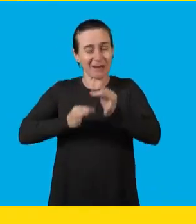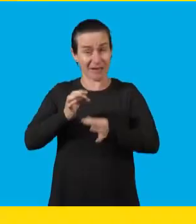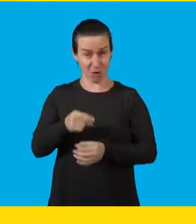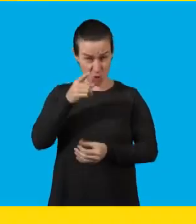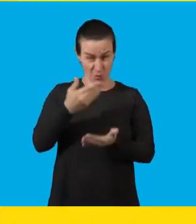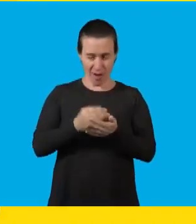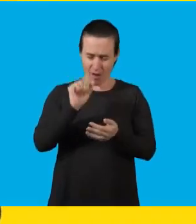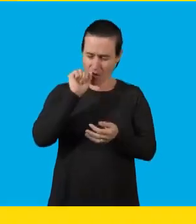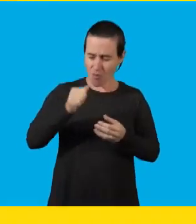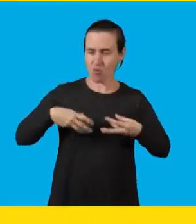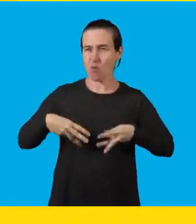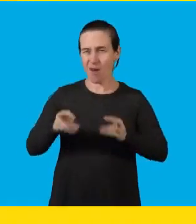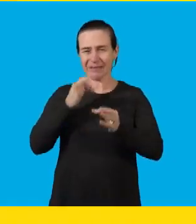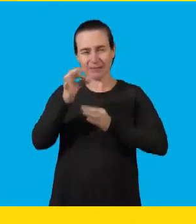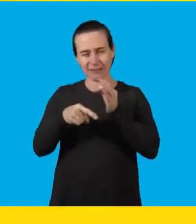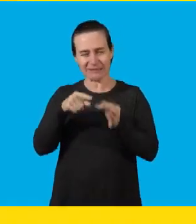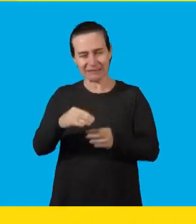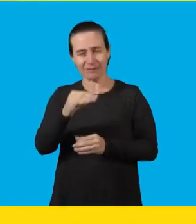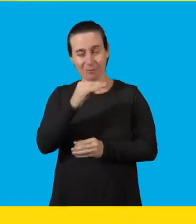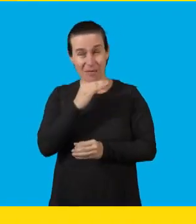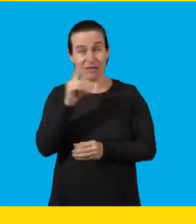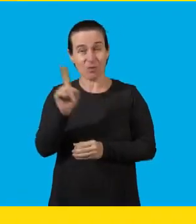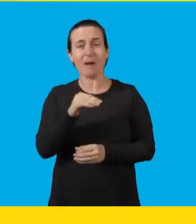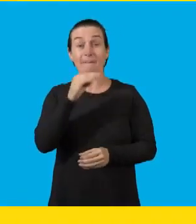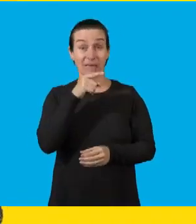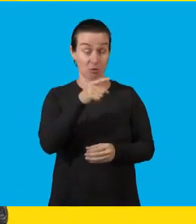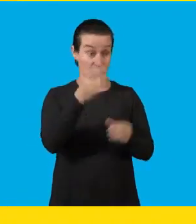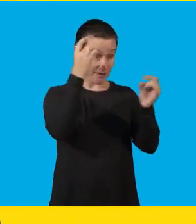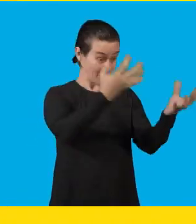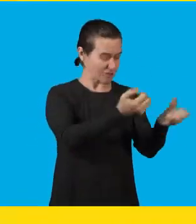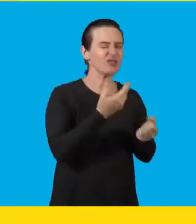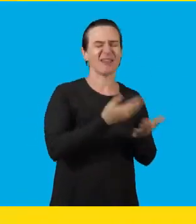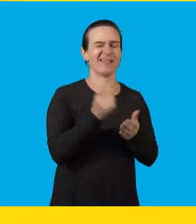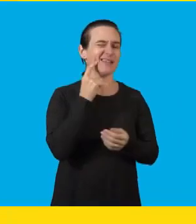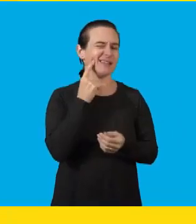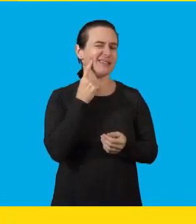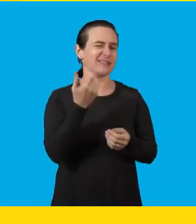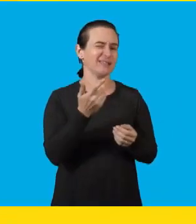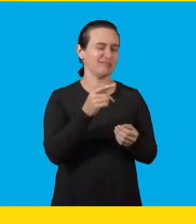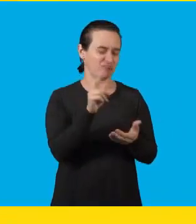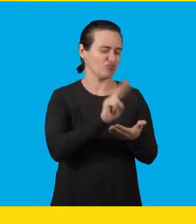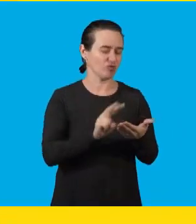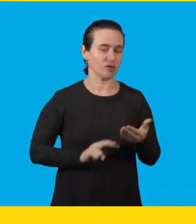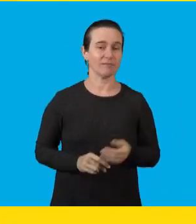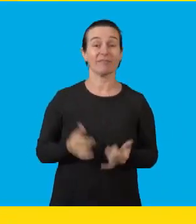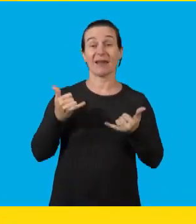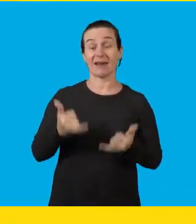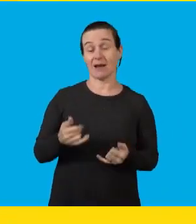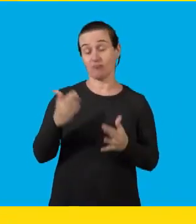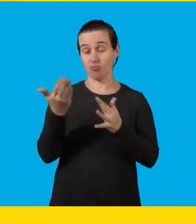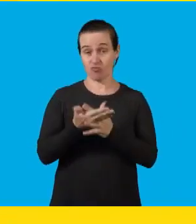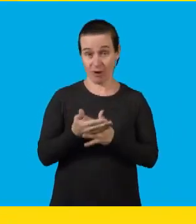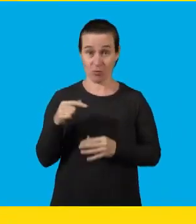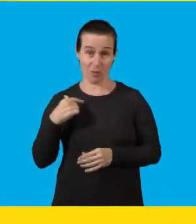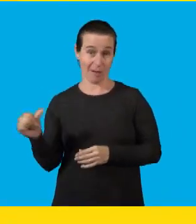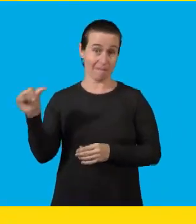words, because if you can define them in your own words, that means you'll be able to interpret the sources. Let's go to another ad